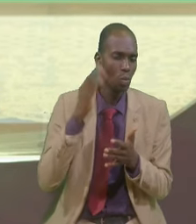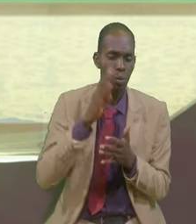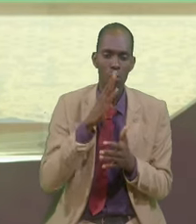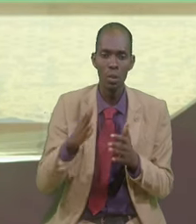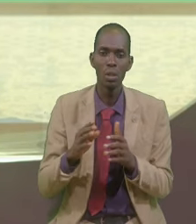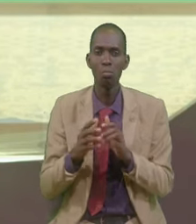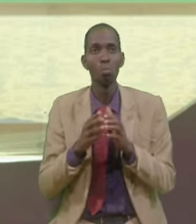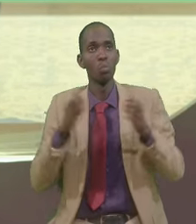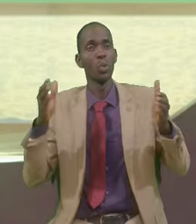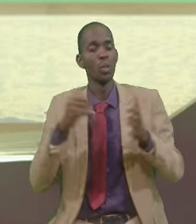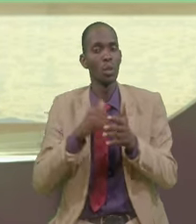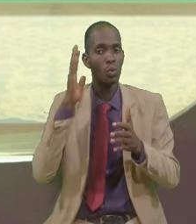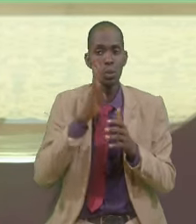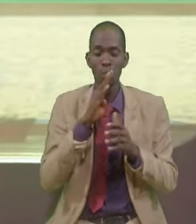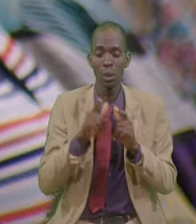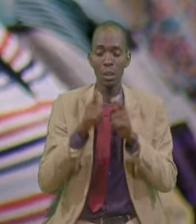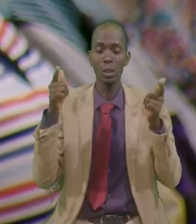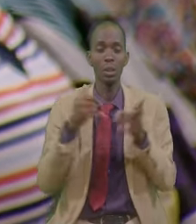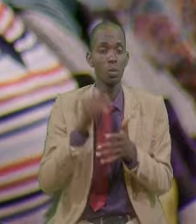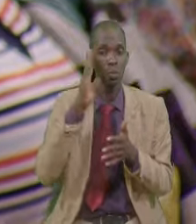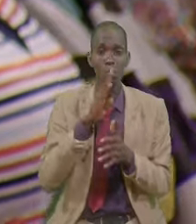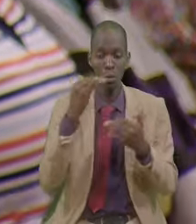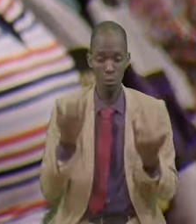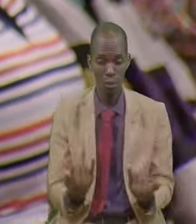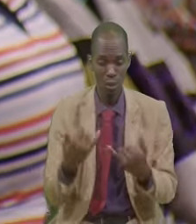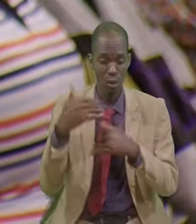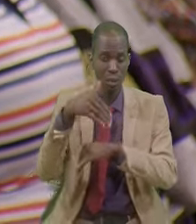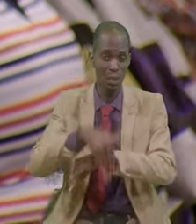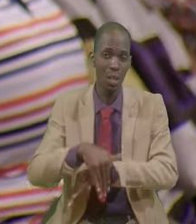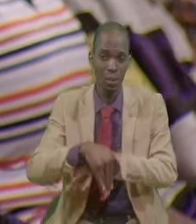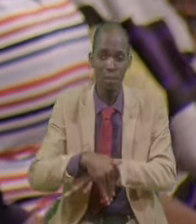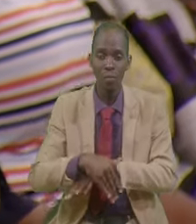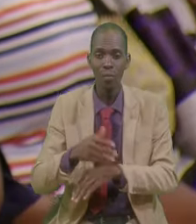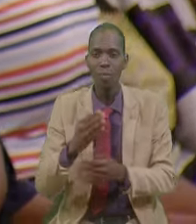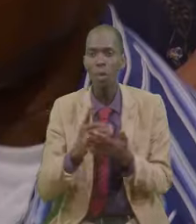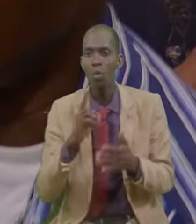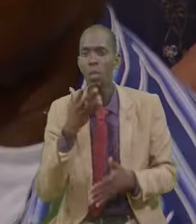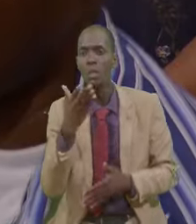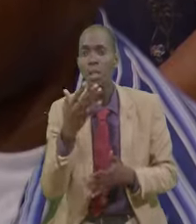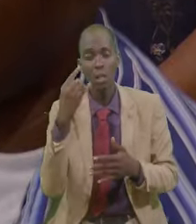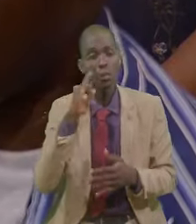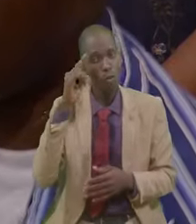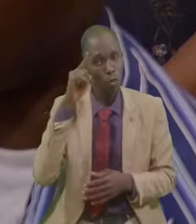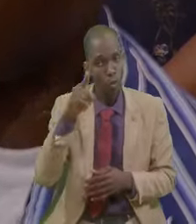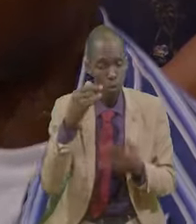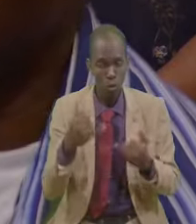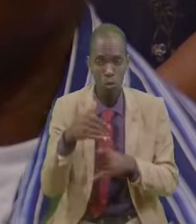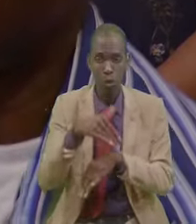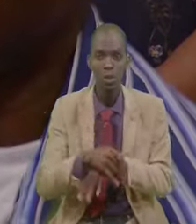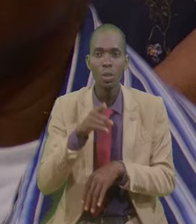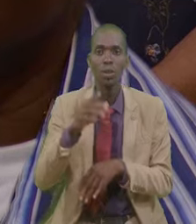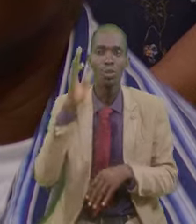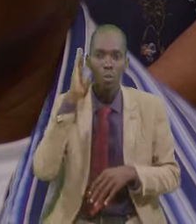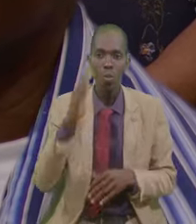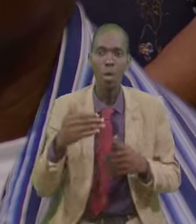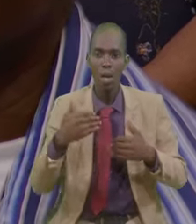how great it will be tonight, tonight. Somebody there tonight. You're going to have richer